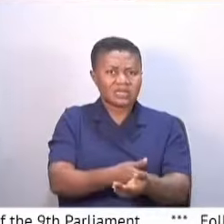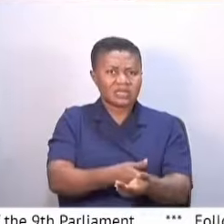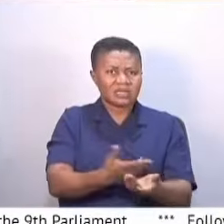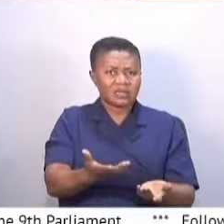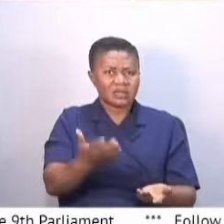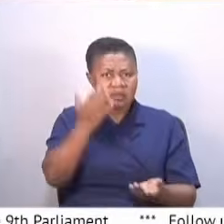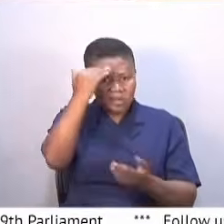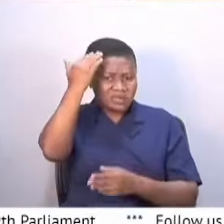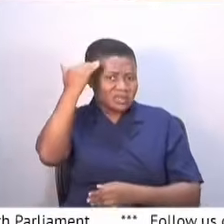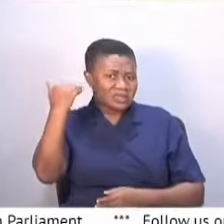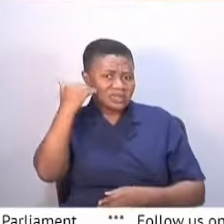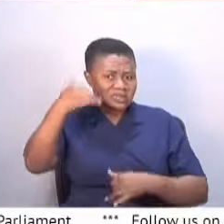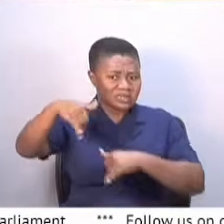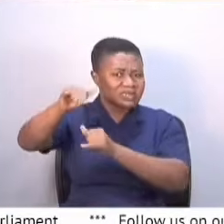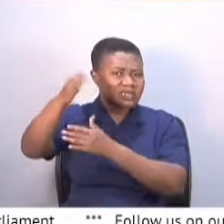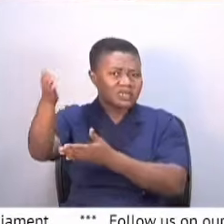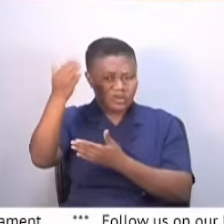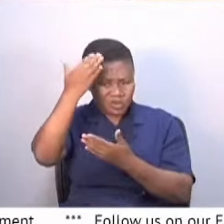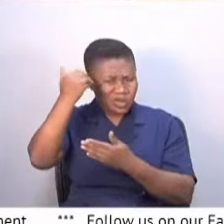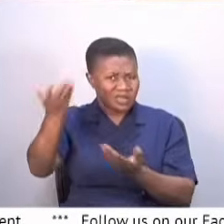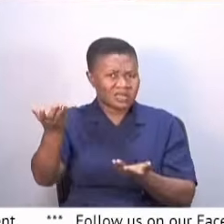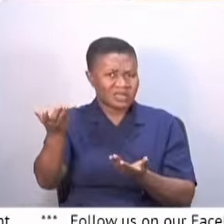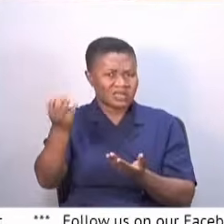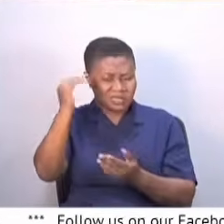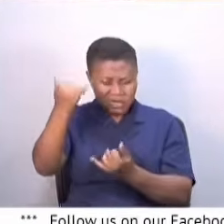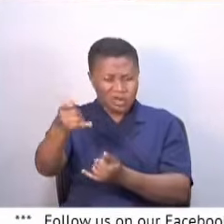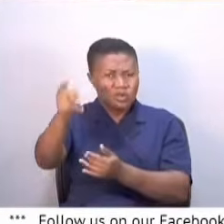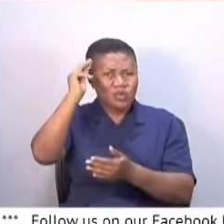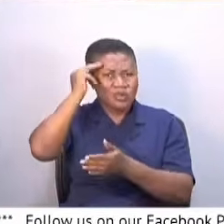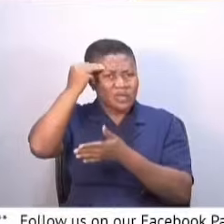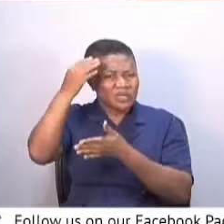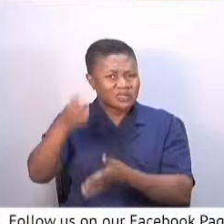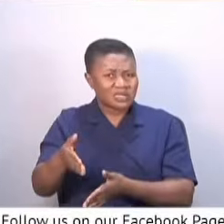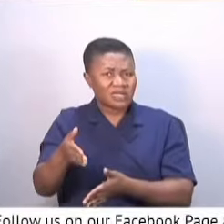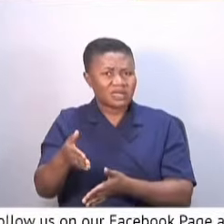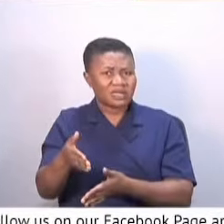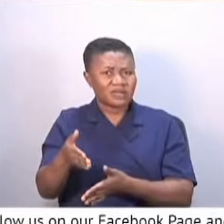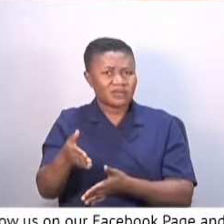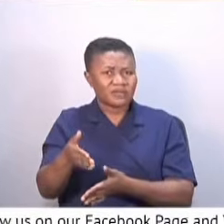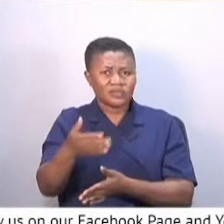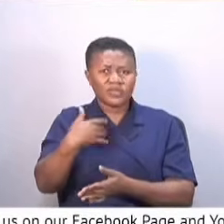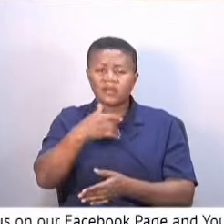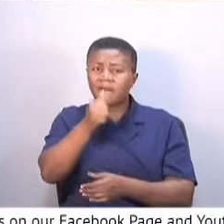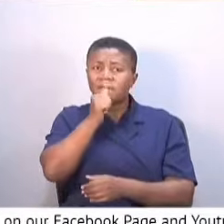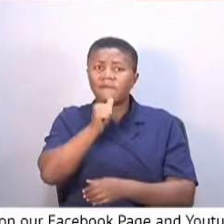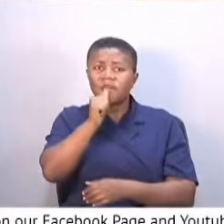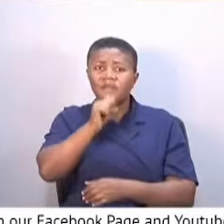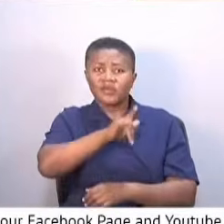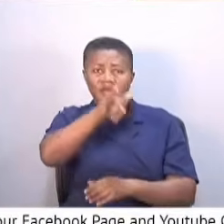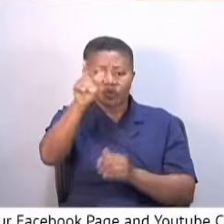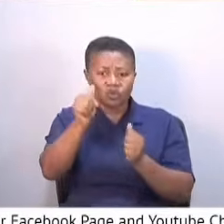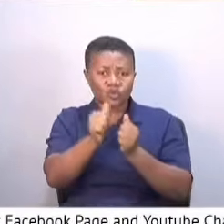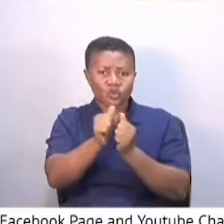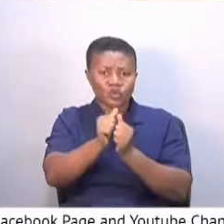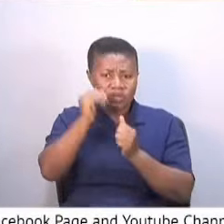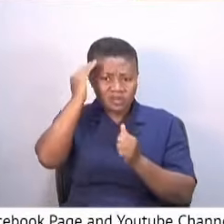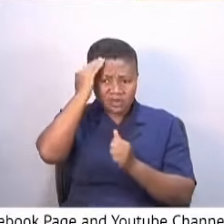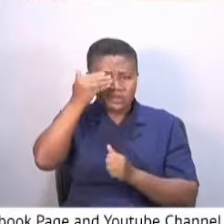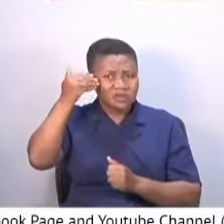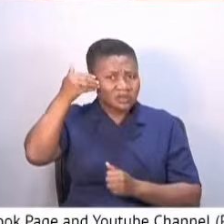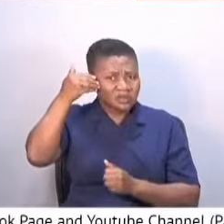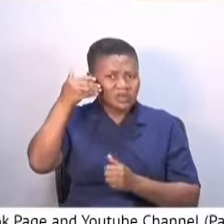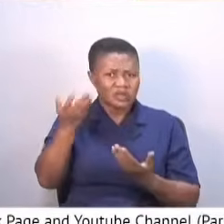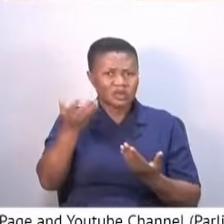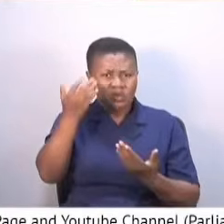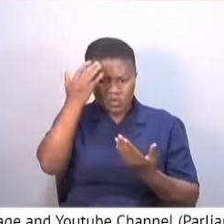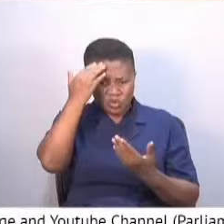with the president. Doing what? Now that he's the minister. In a private jet to South Korea with the president. He should try and come